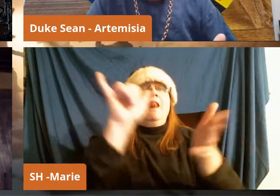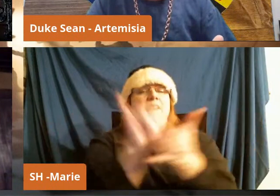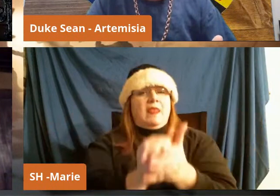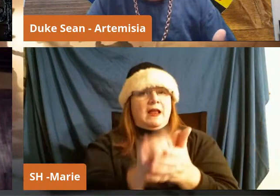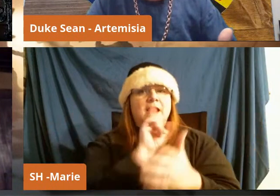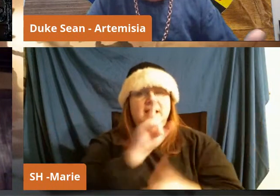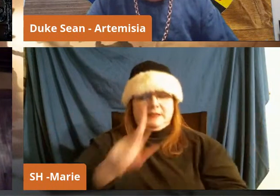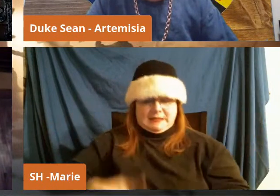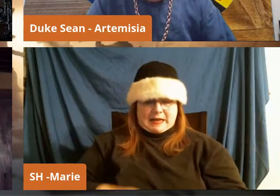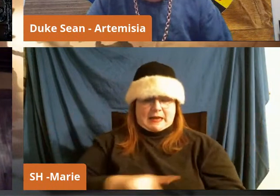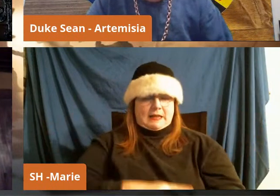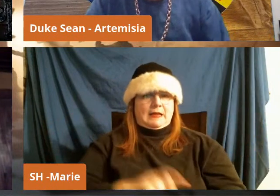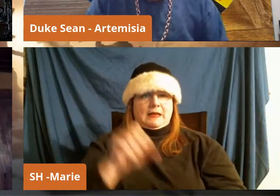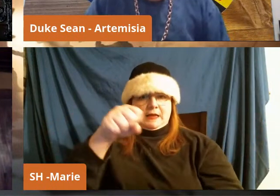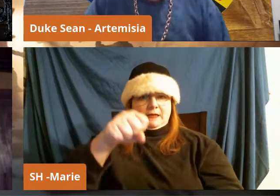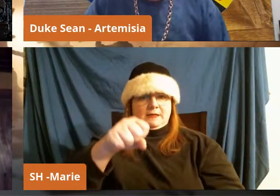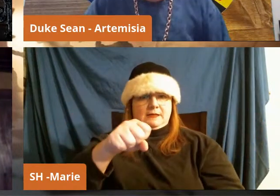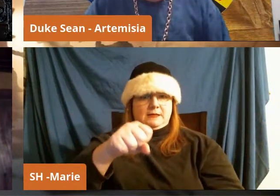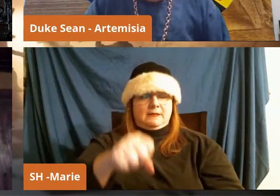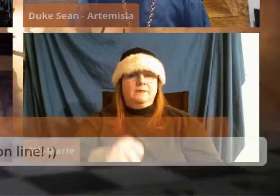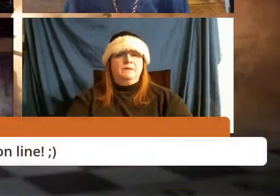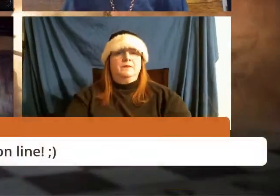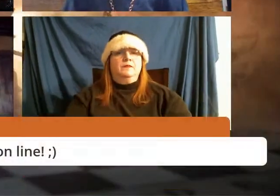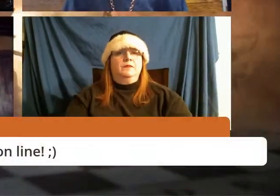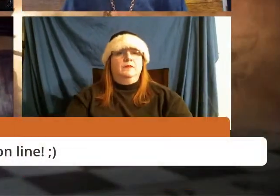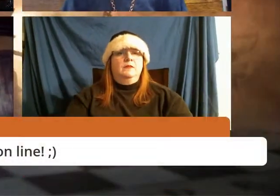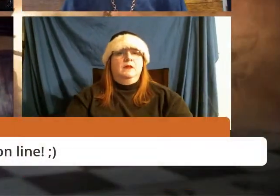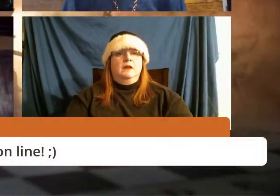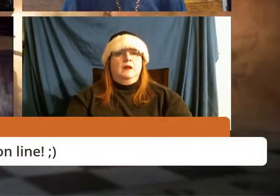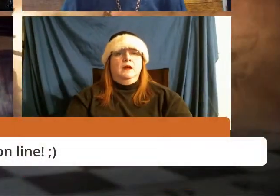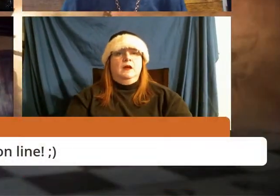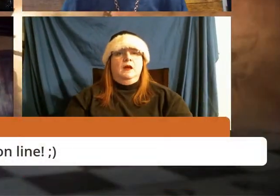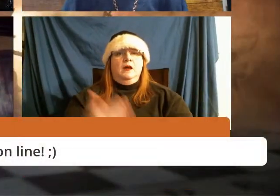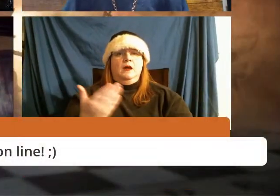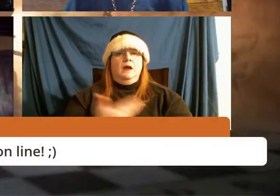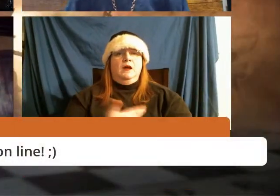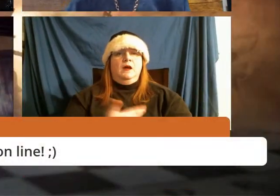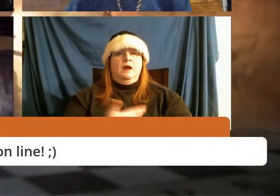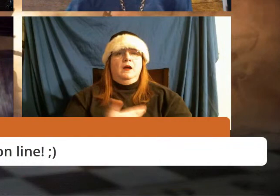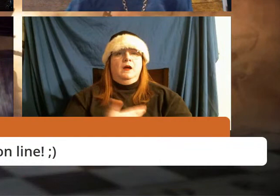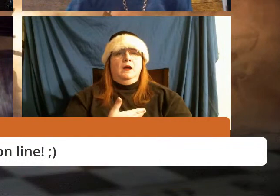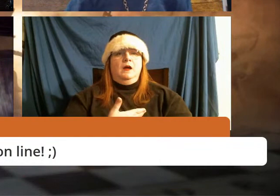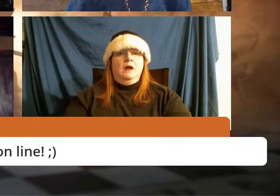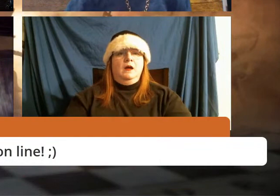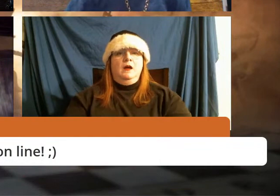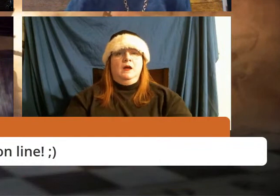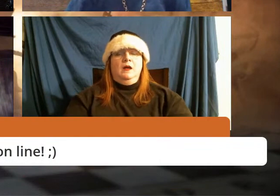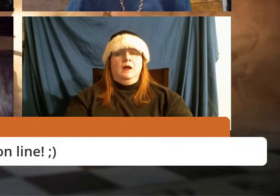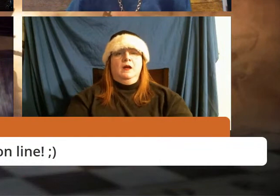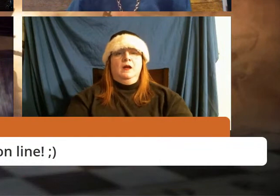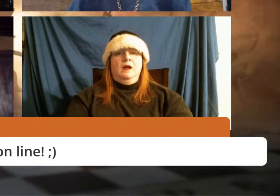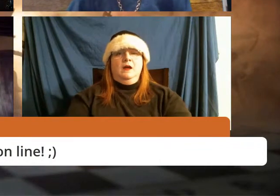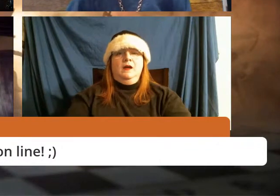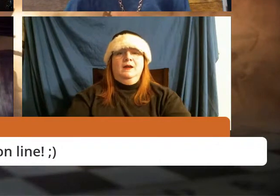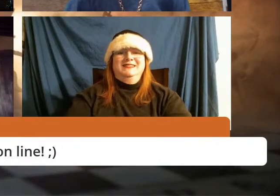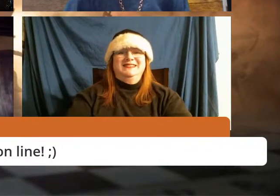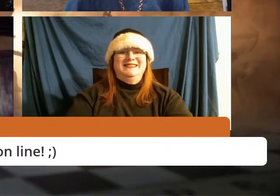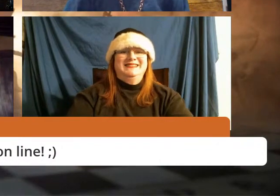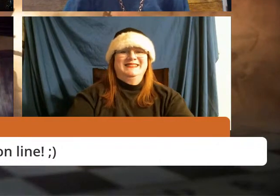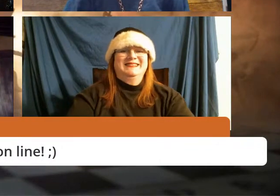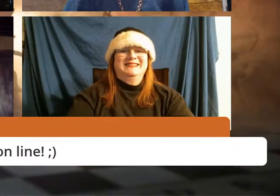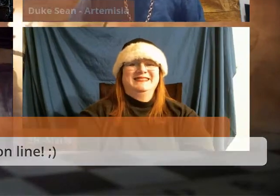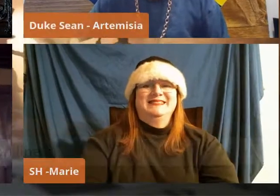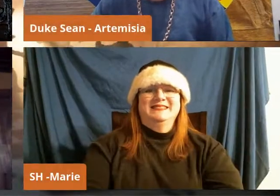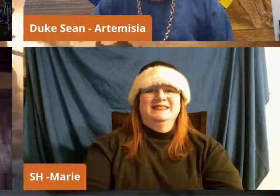innately. Right. Yeah. And I will bring this up from Her Highness. Courtesy can also be shown online.